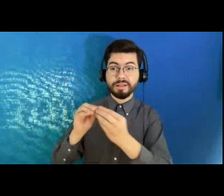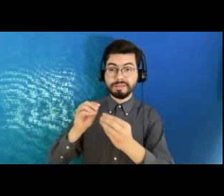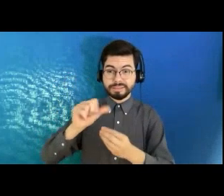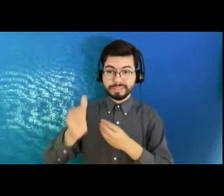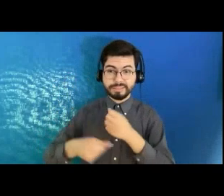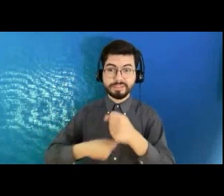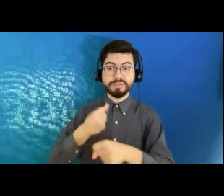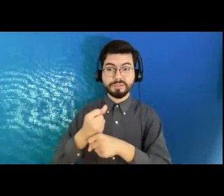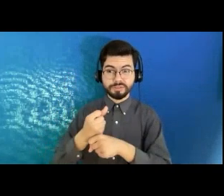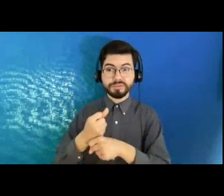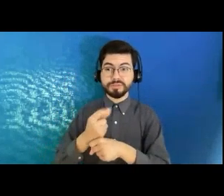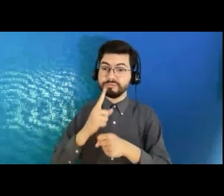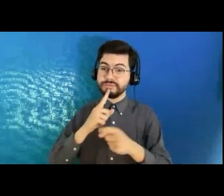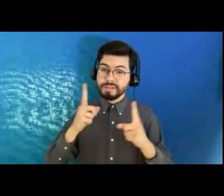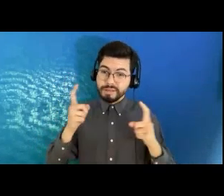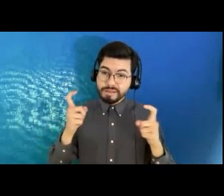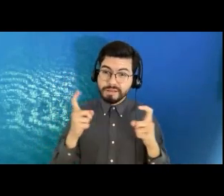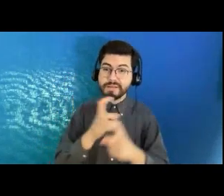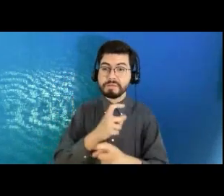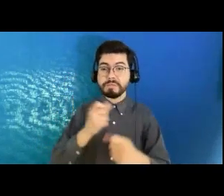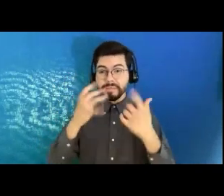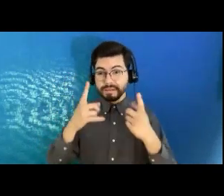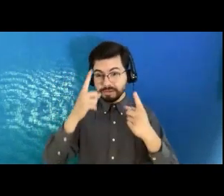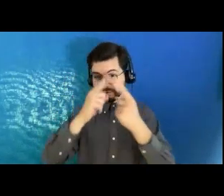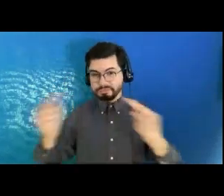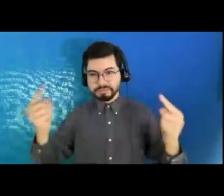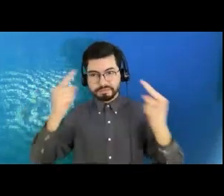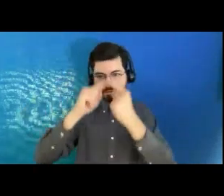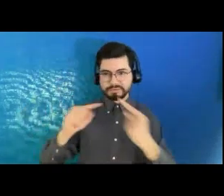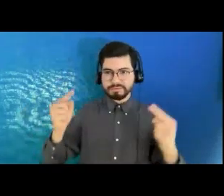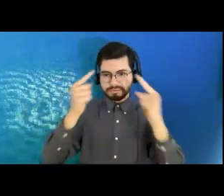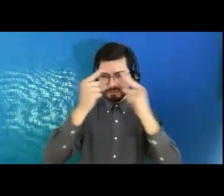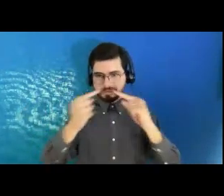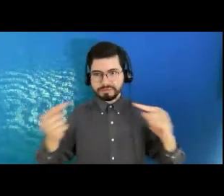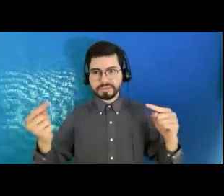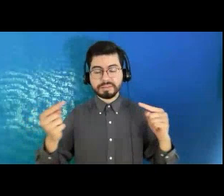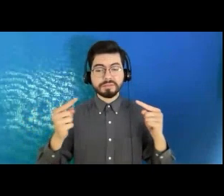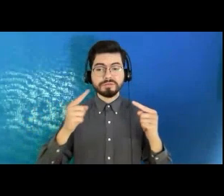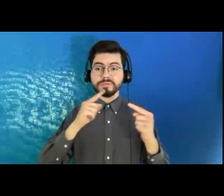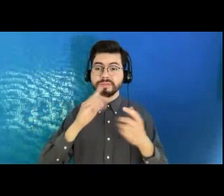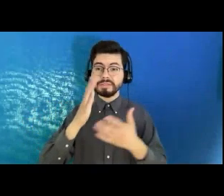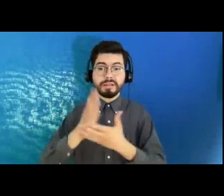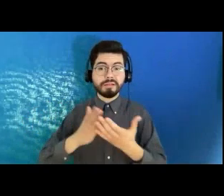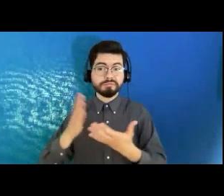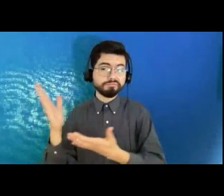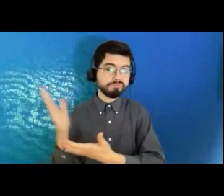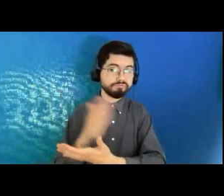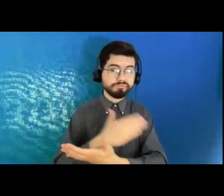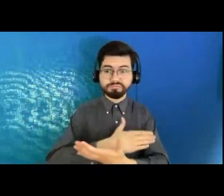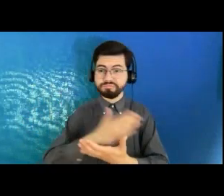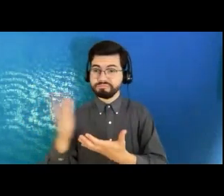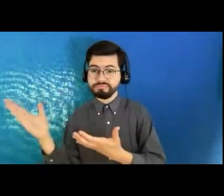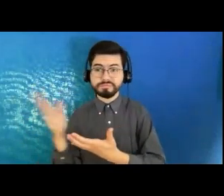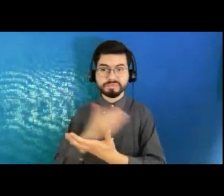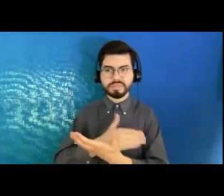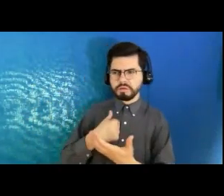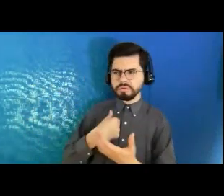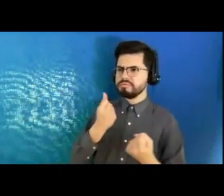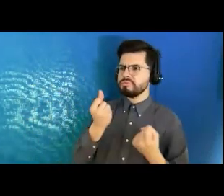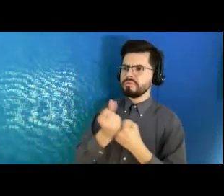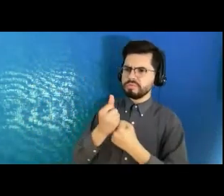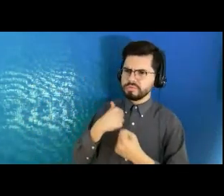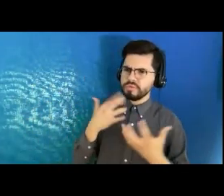complicated. There's a lot of controversy with it. There's a total ends of the spectrum of people on one side that want a